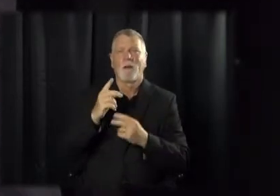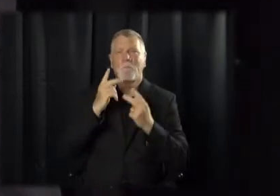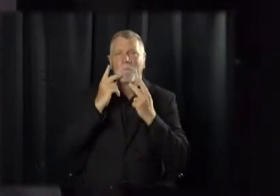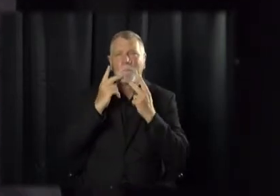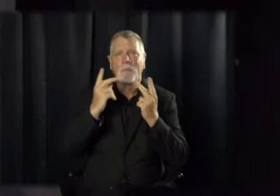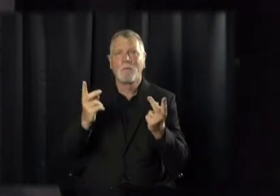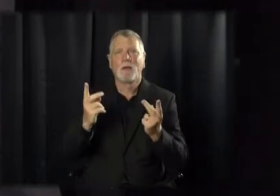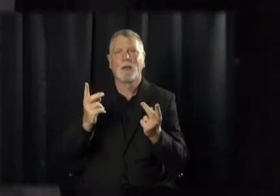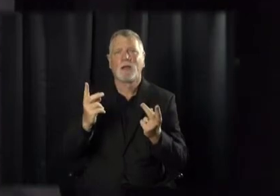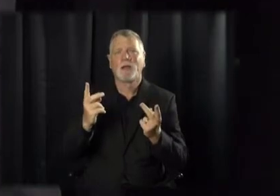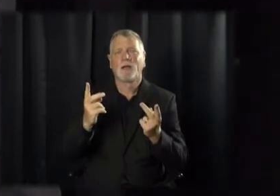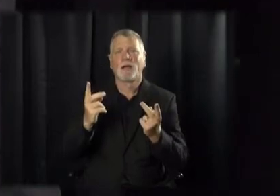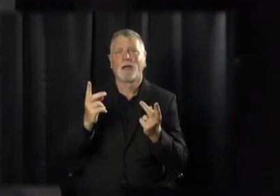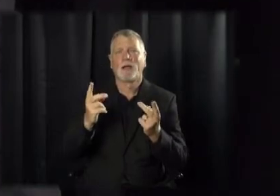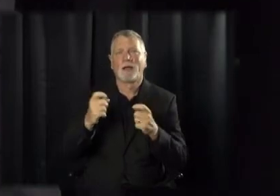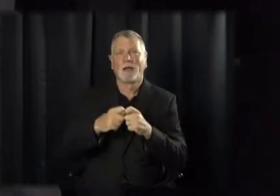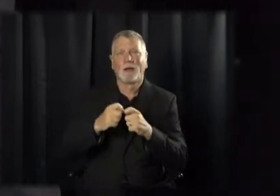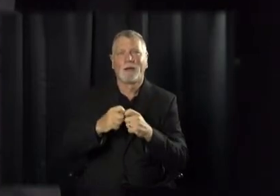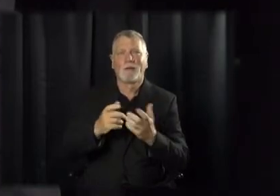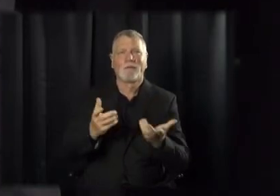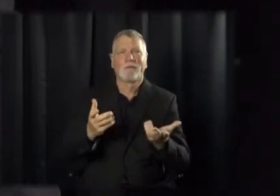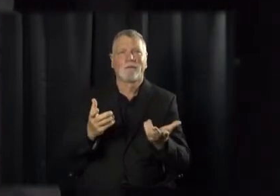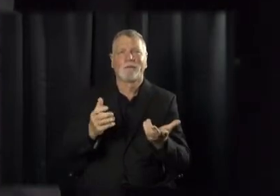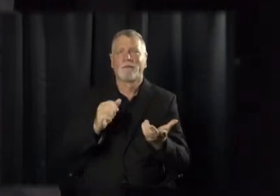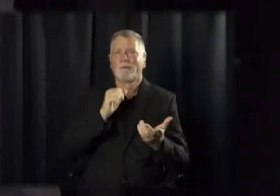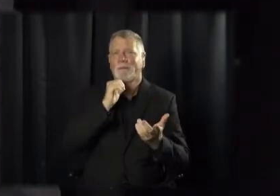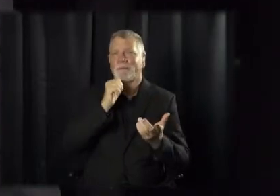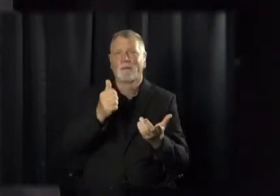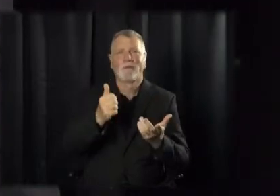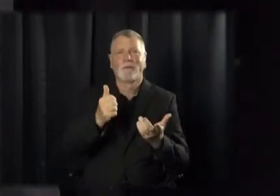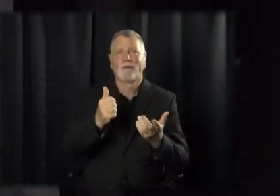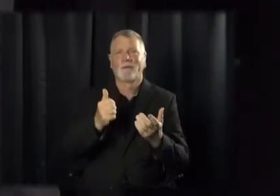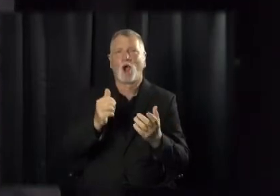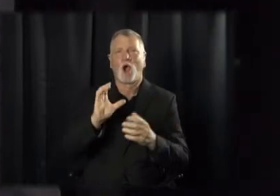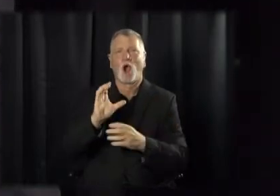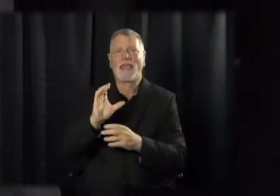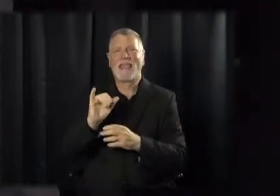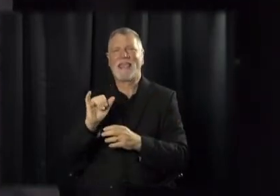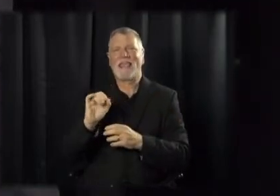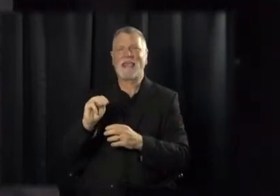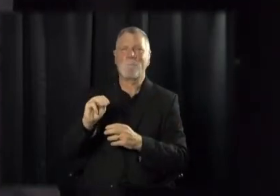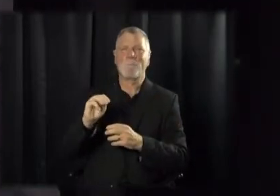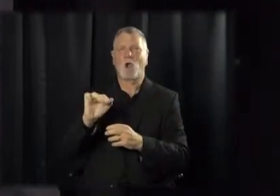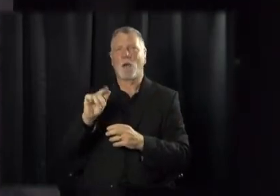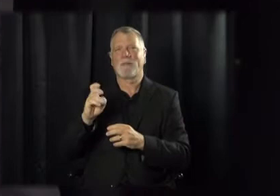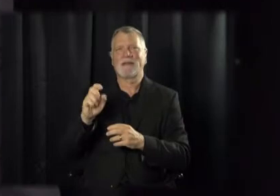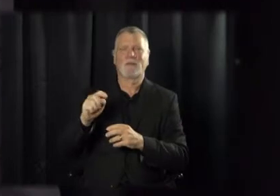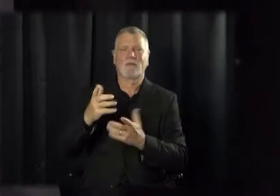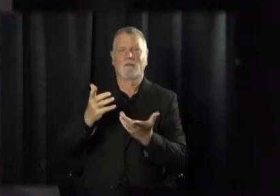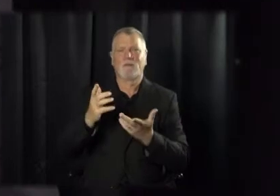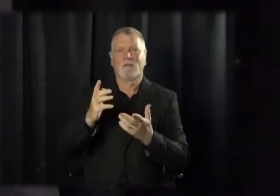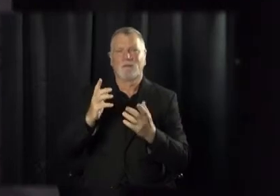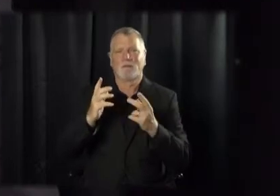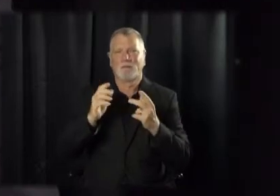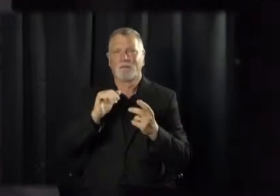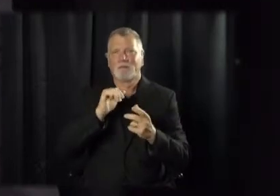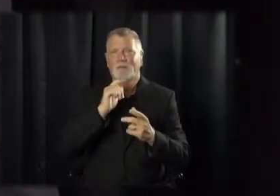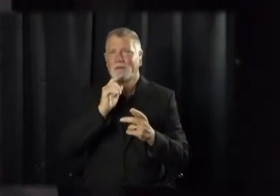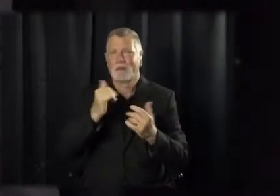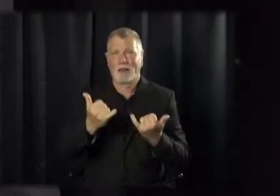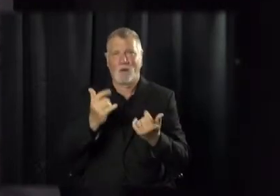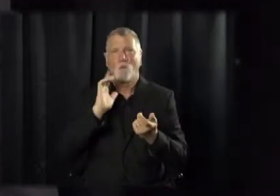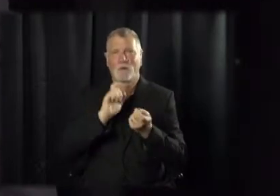for too long, an incompetent public utility for too long. And I know that the transformation that is